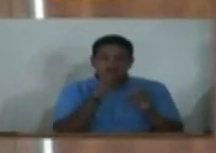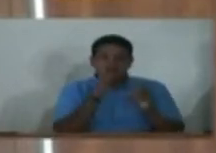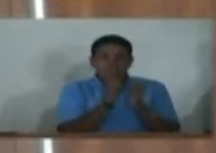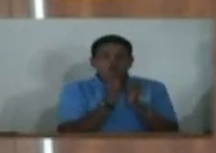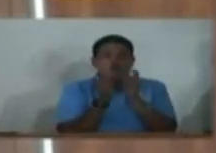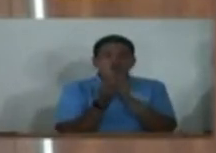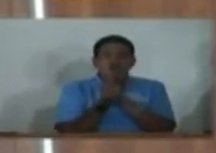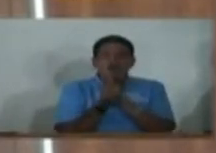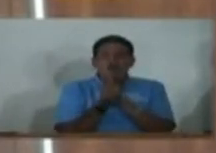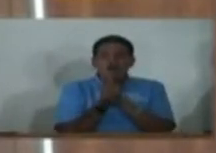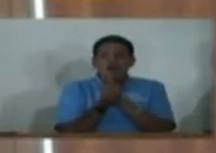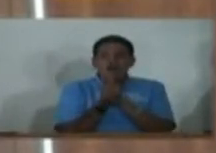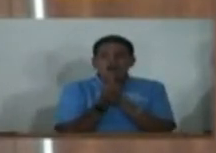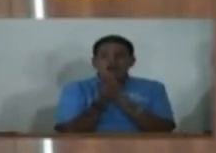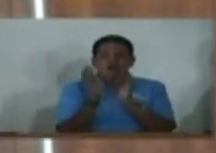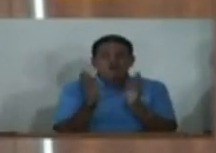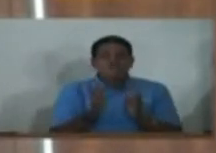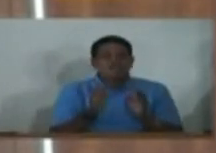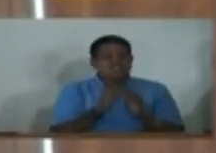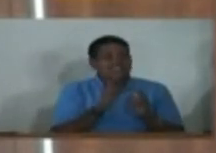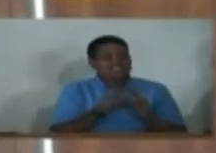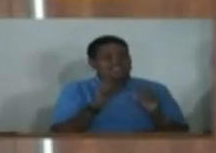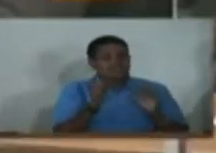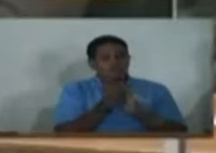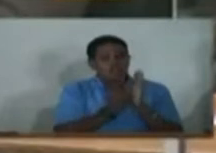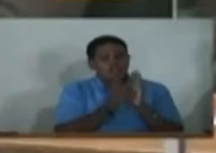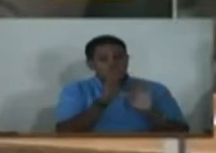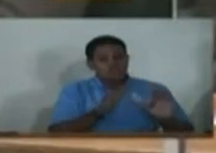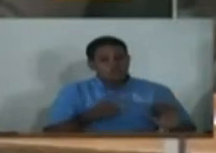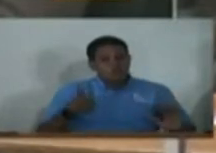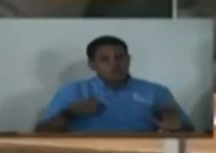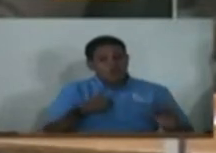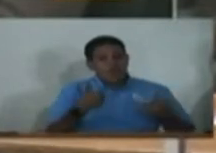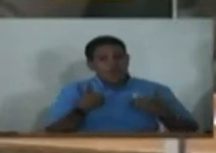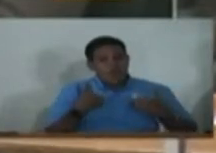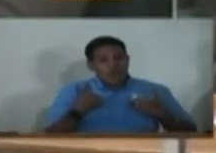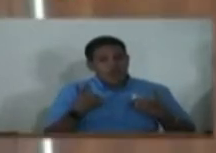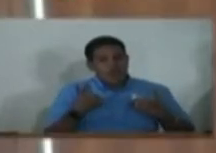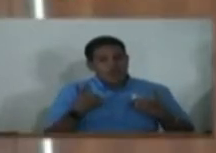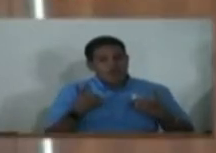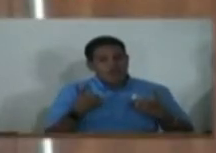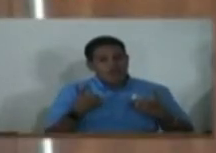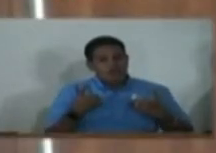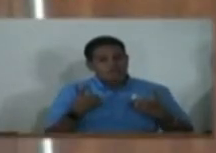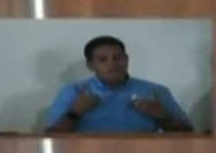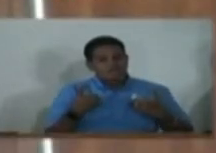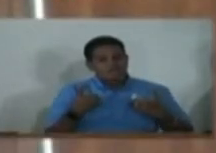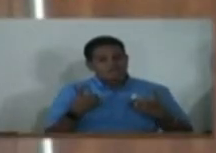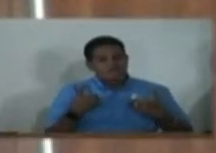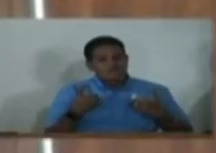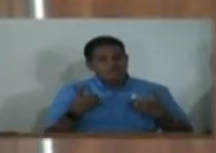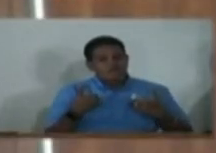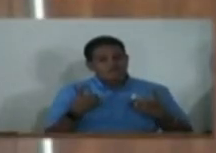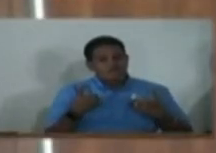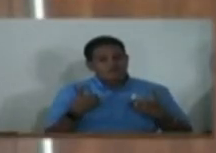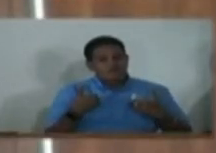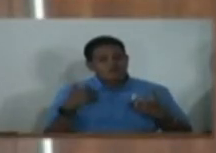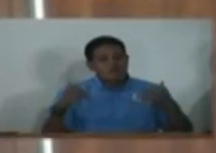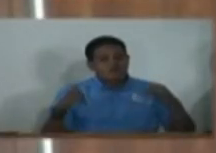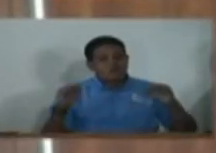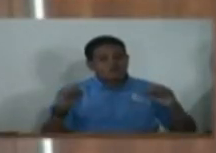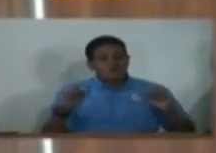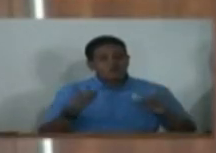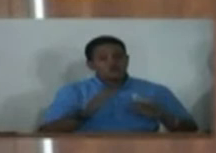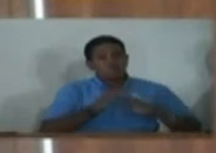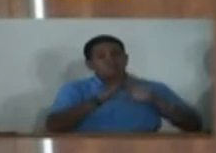convergence in the different legislation that we had, which could prevent trade restrictiveness. In